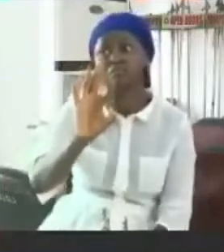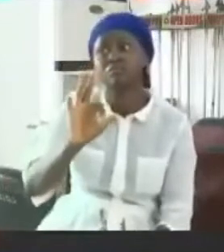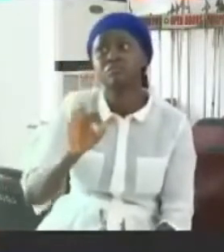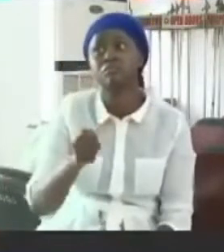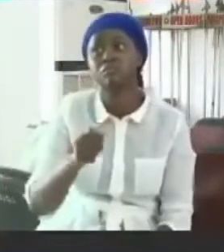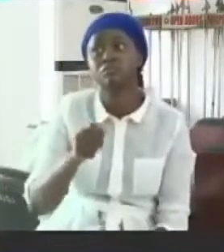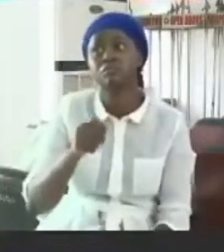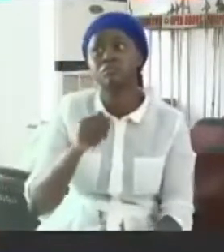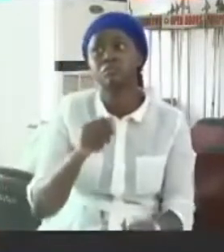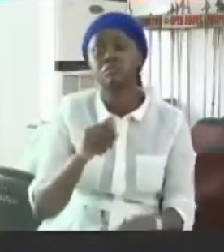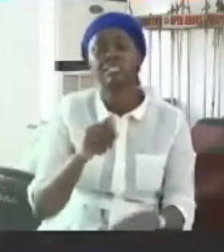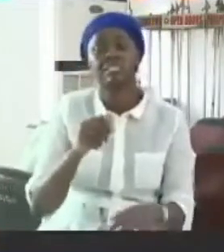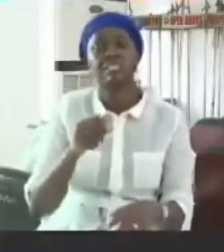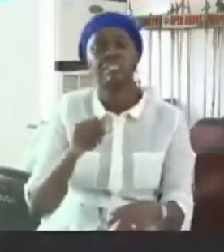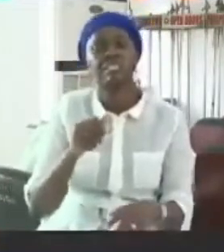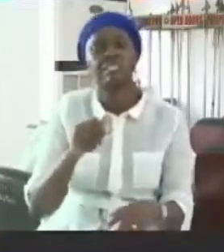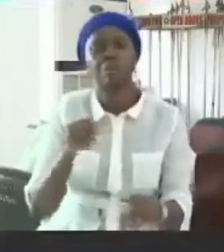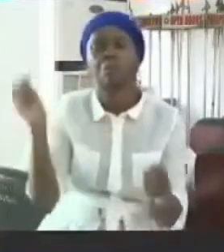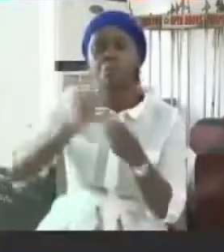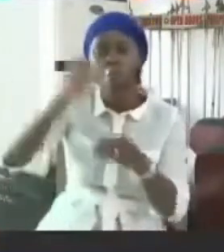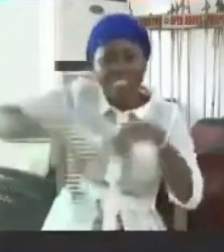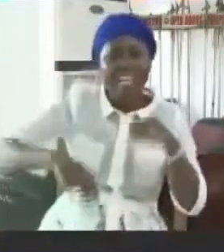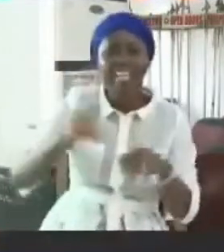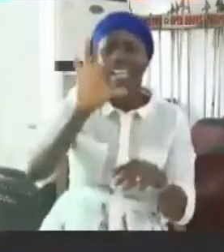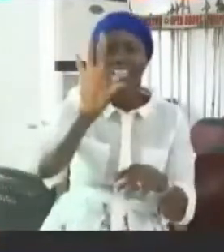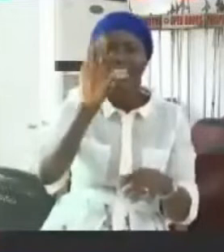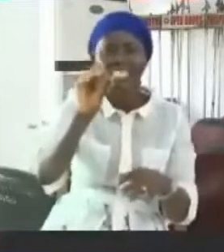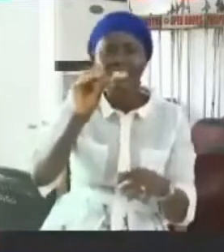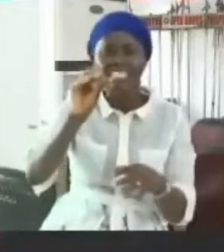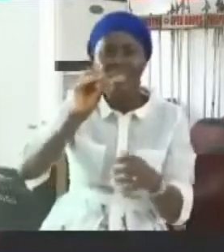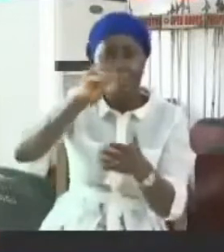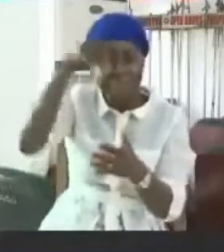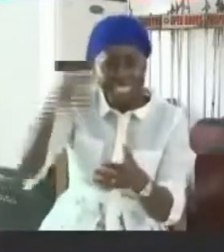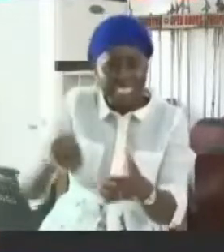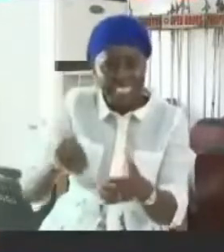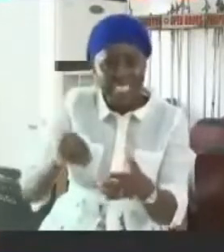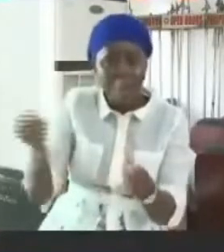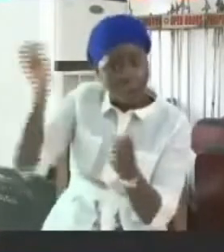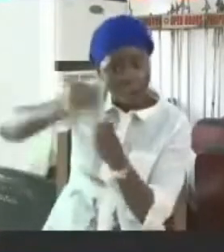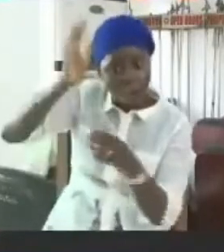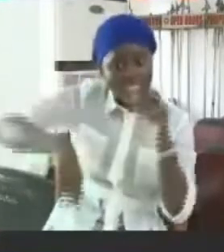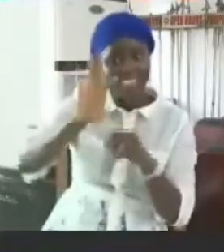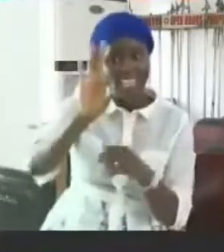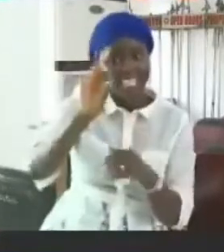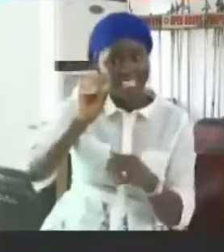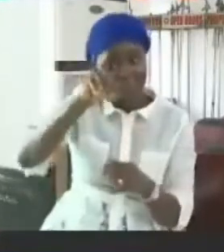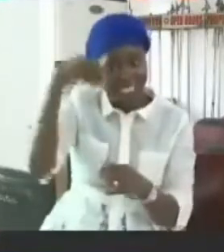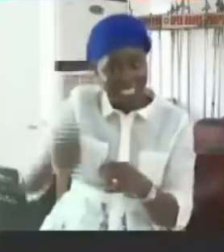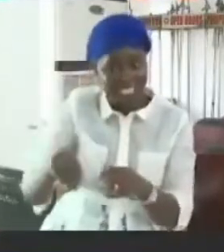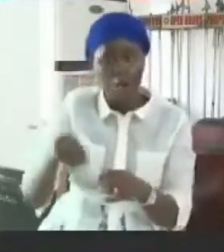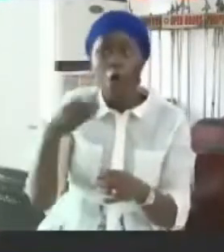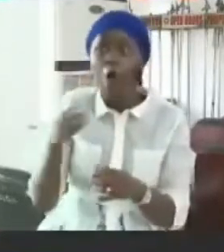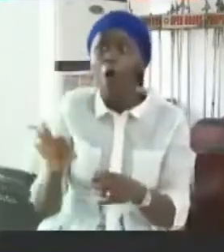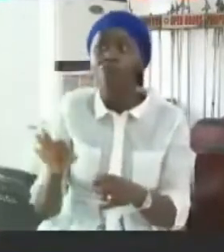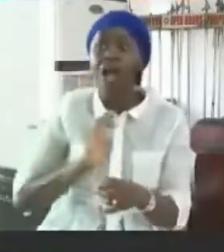That more than 90% of our income, more than 90% of the money